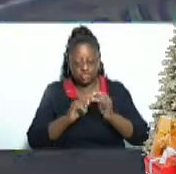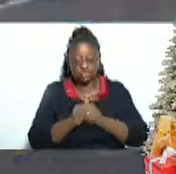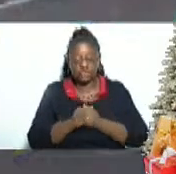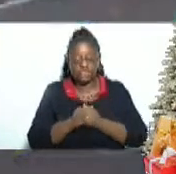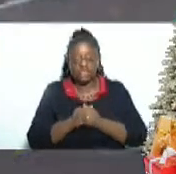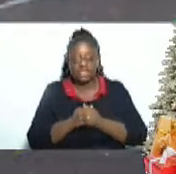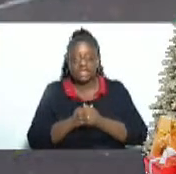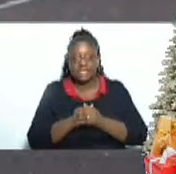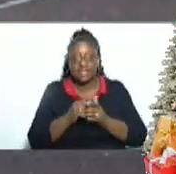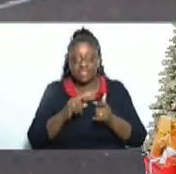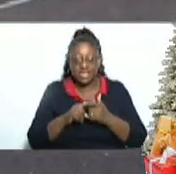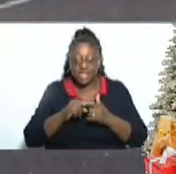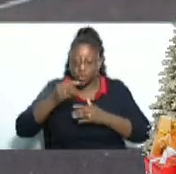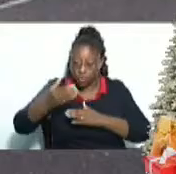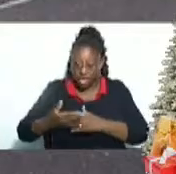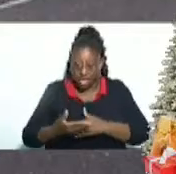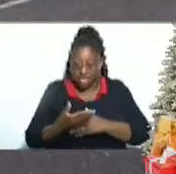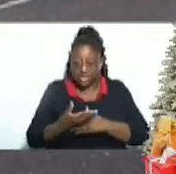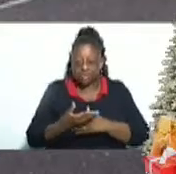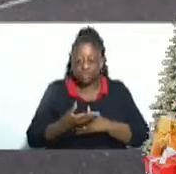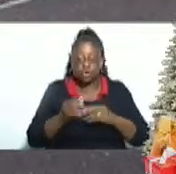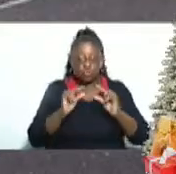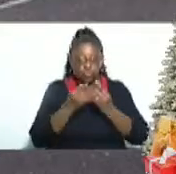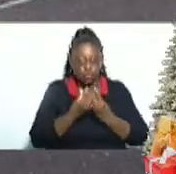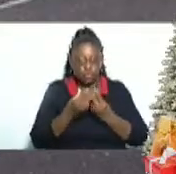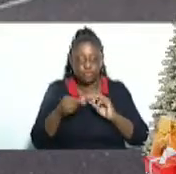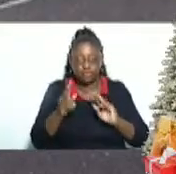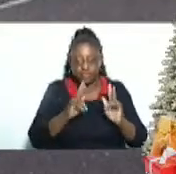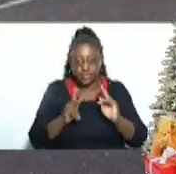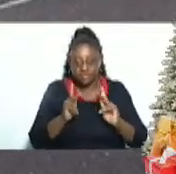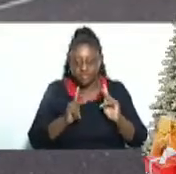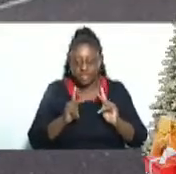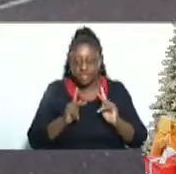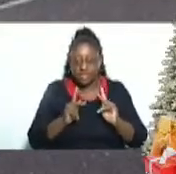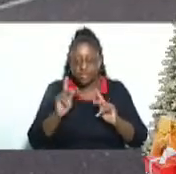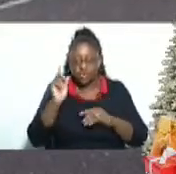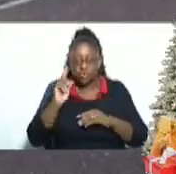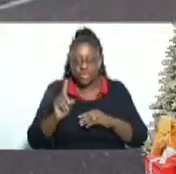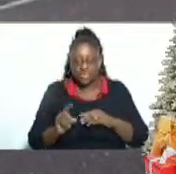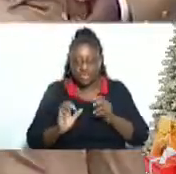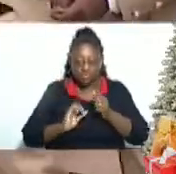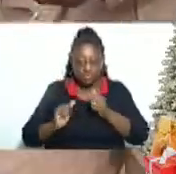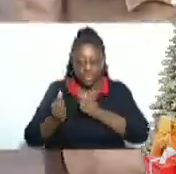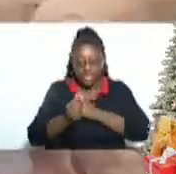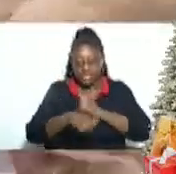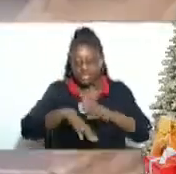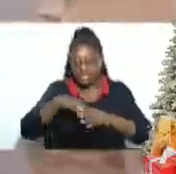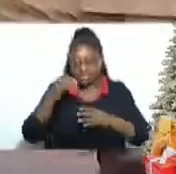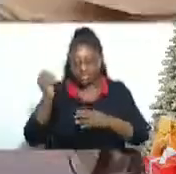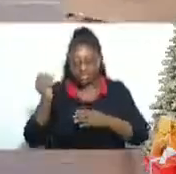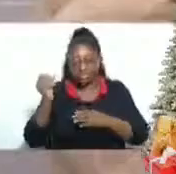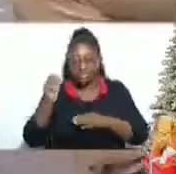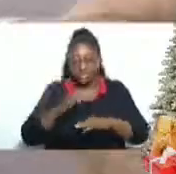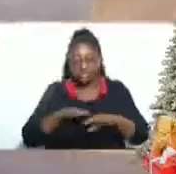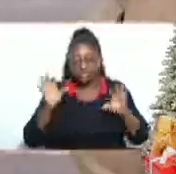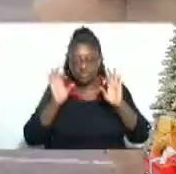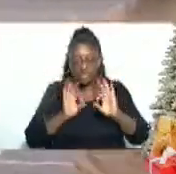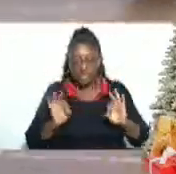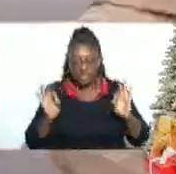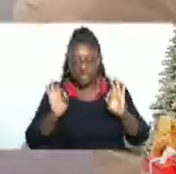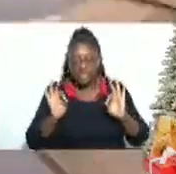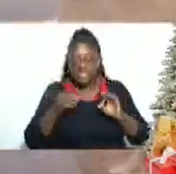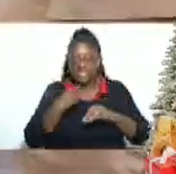Department of Corrections welcoming its latest group of recruits during a passing out parade at the prison facility Friday afternoon. More